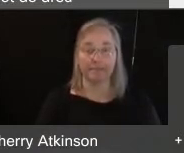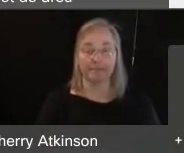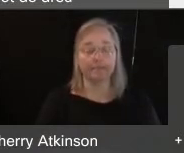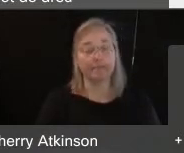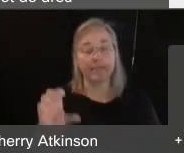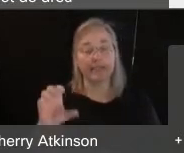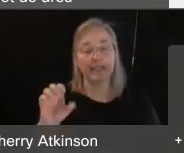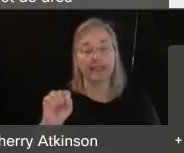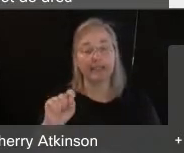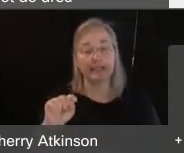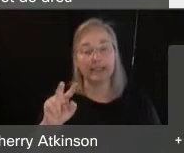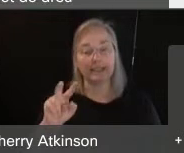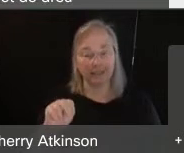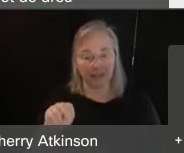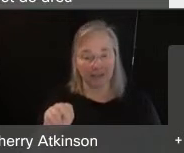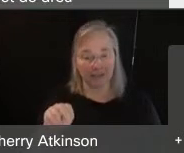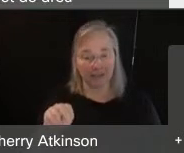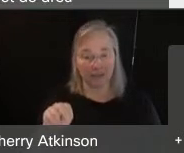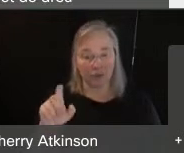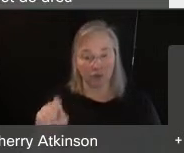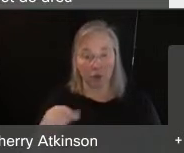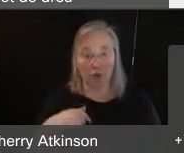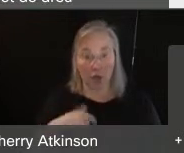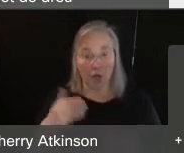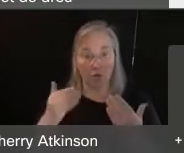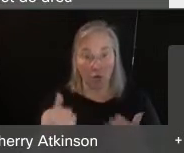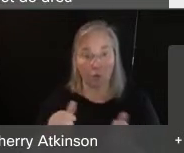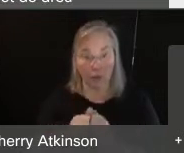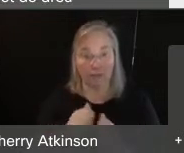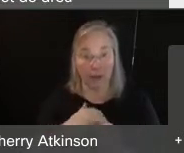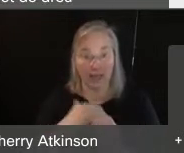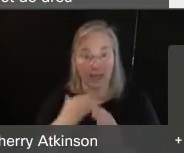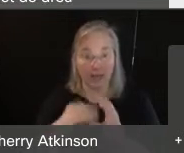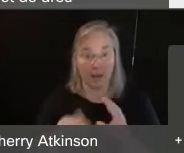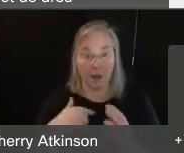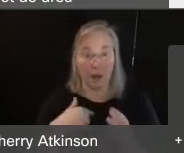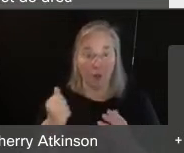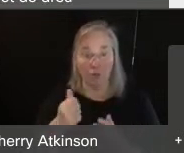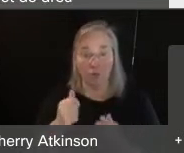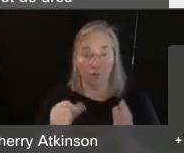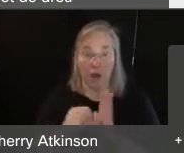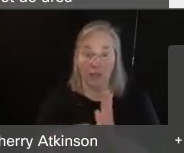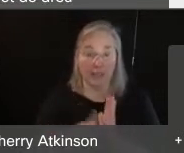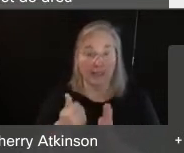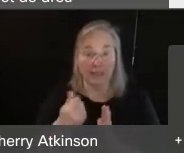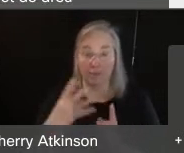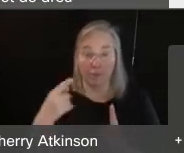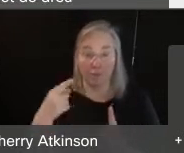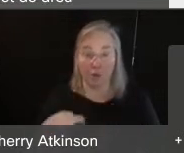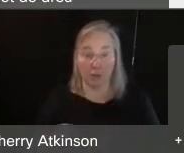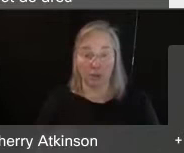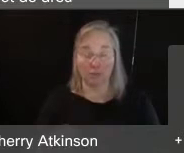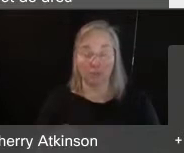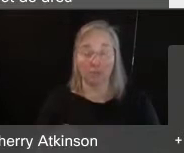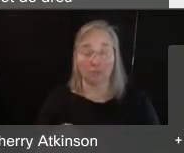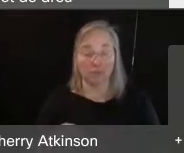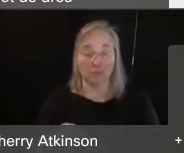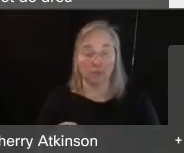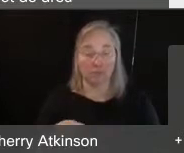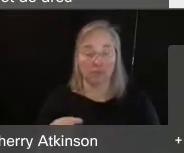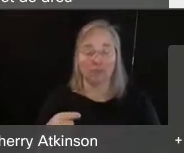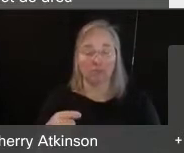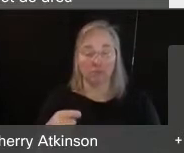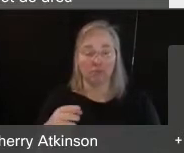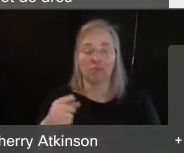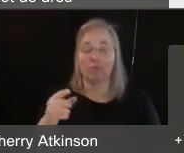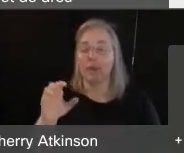Stephen, should I go through with my email? I just want to highlight several points I made in the email. Dr. Wu sent an